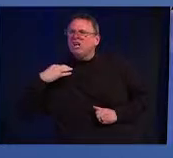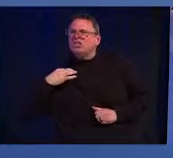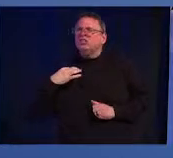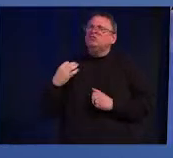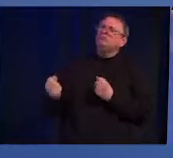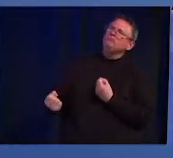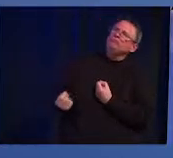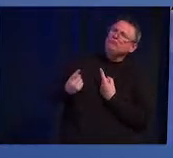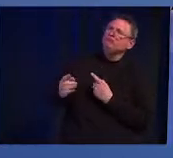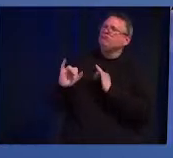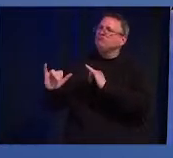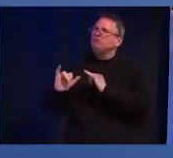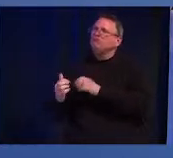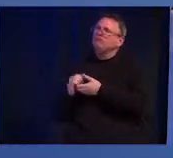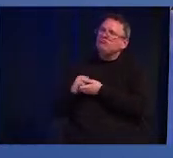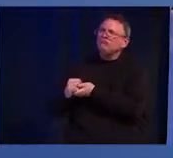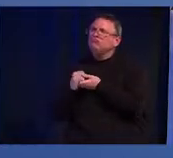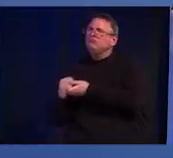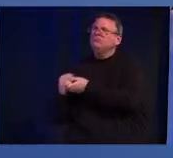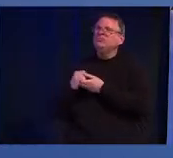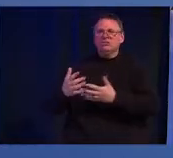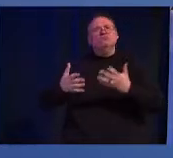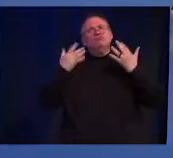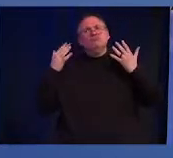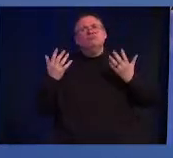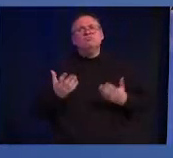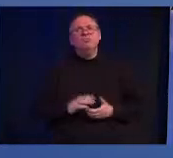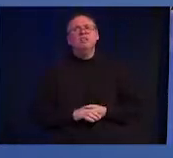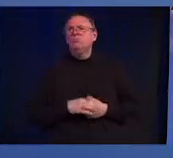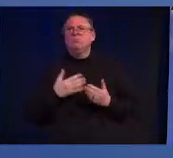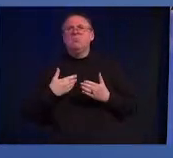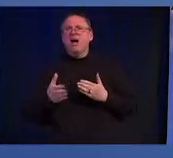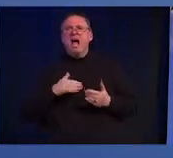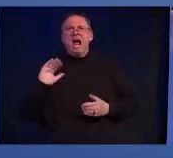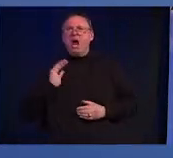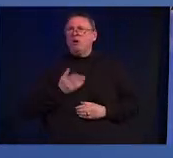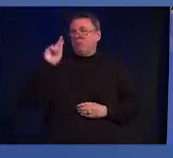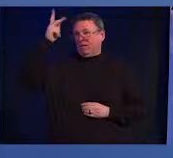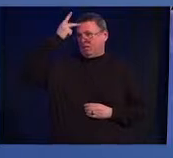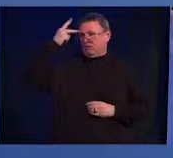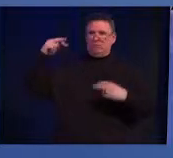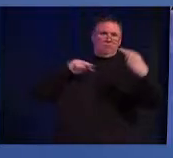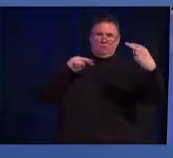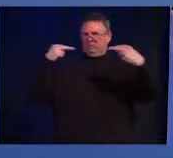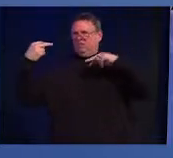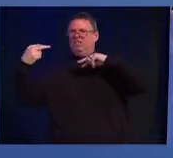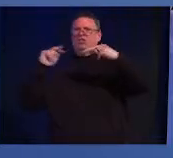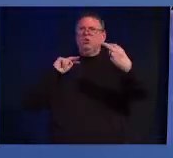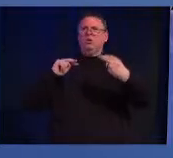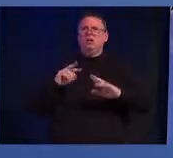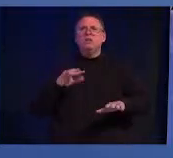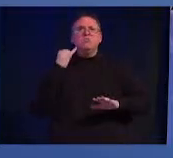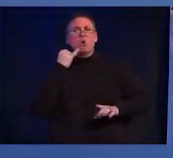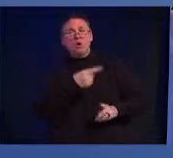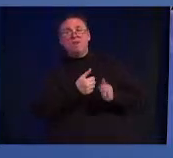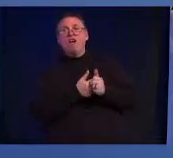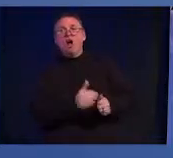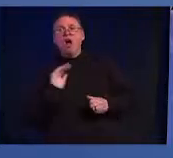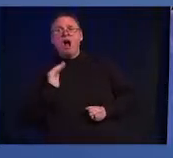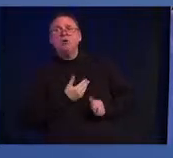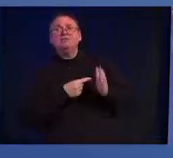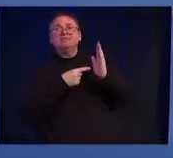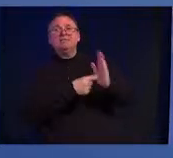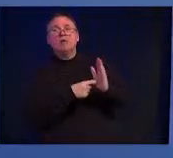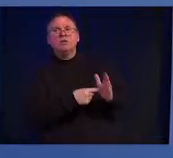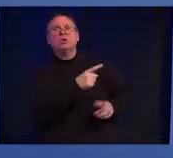an endearing form of neighborly kindness, regardless of political views. She wants to know if you'll follow this example by listening to